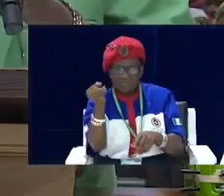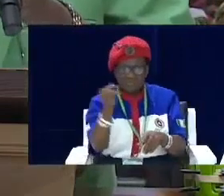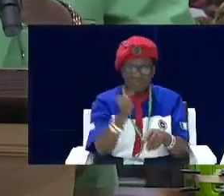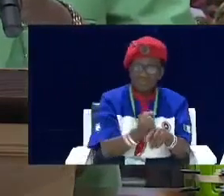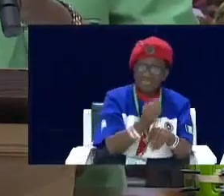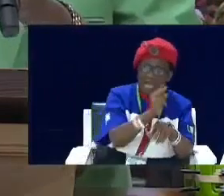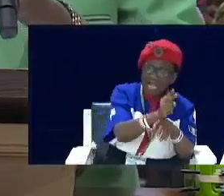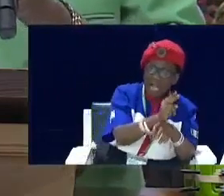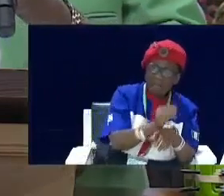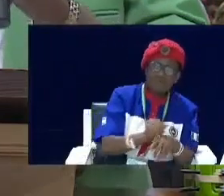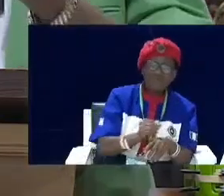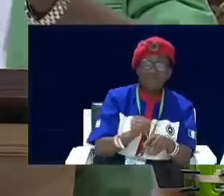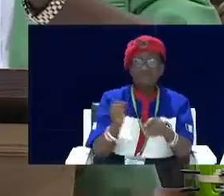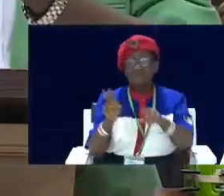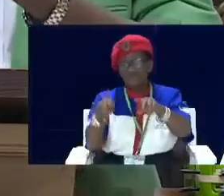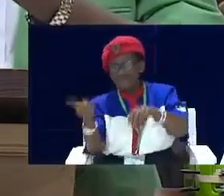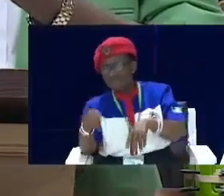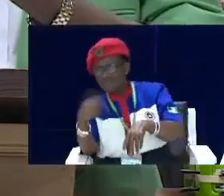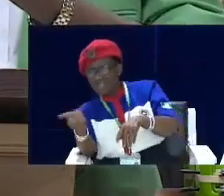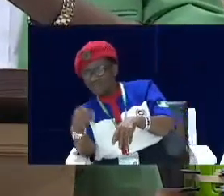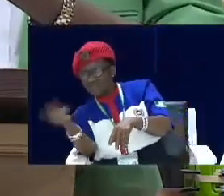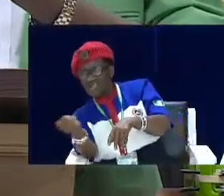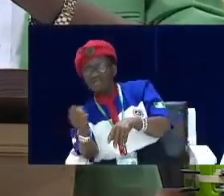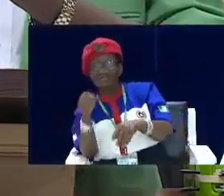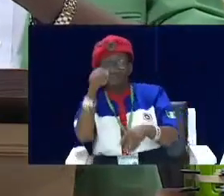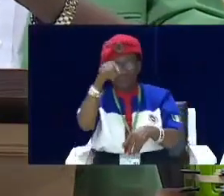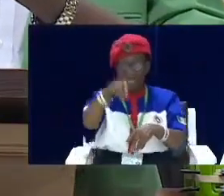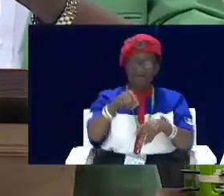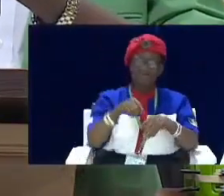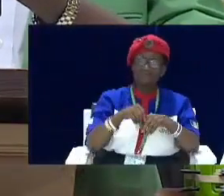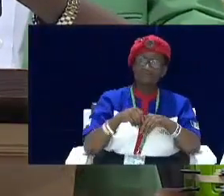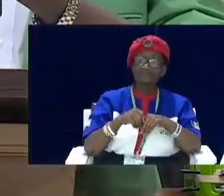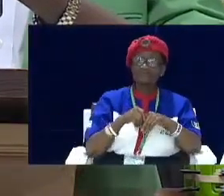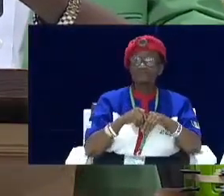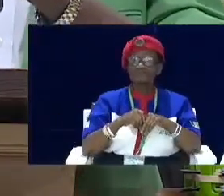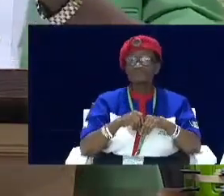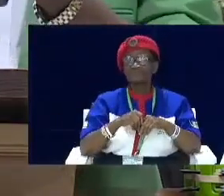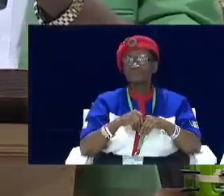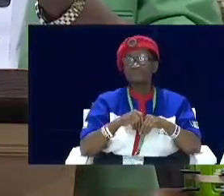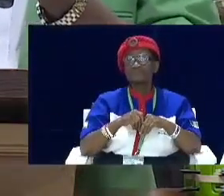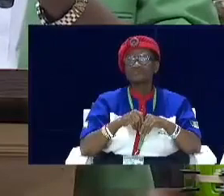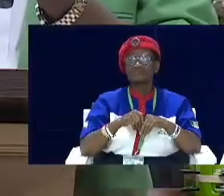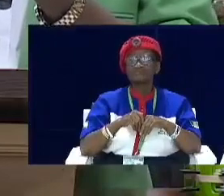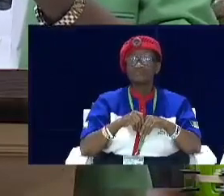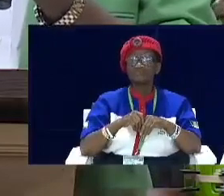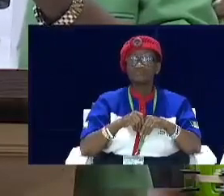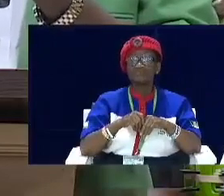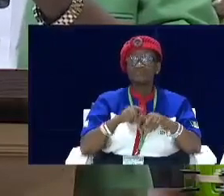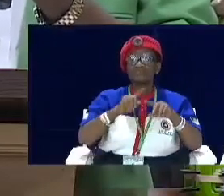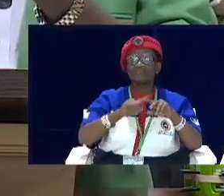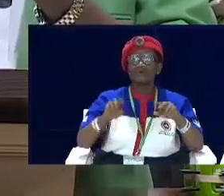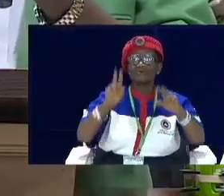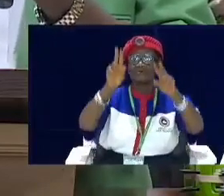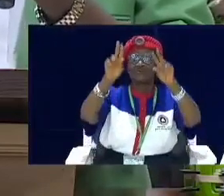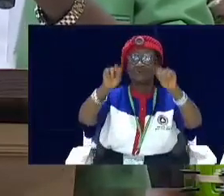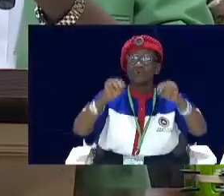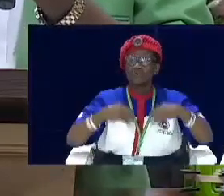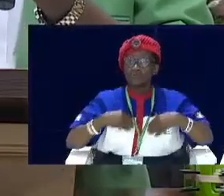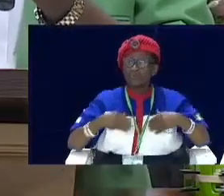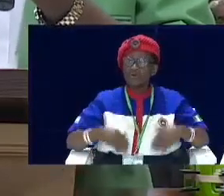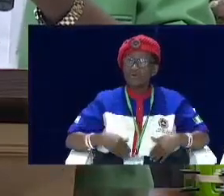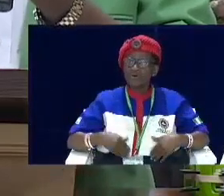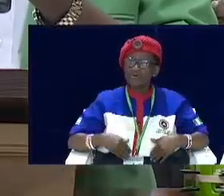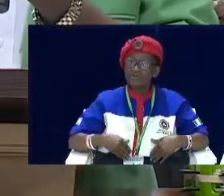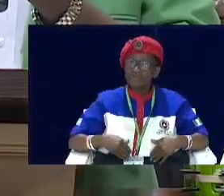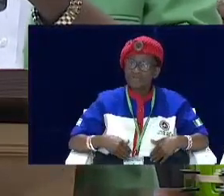àwọn fèrèmù tí wọ́n gbé kọ́ orí ògiri gbogbo ẹ̀ ló ń jábọ́. But nobody will believe it's just one man praying.